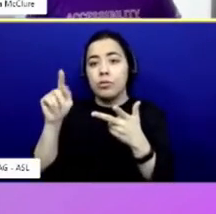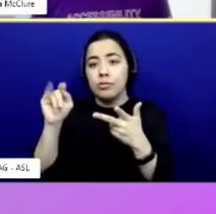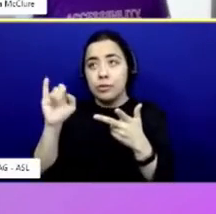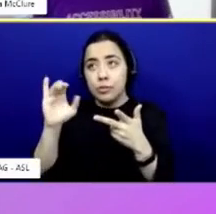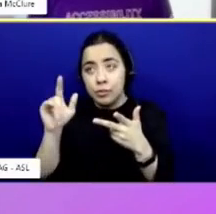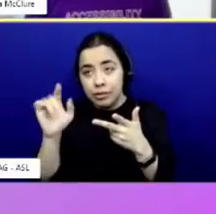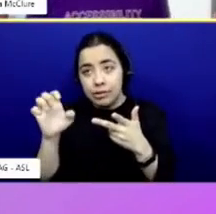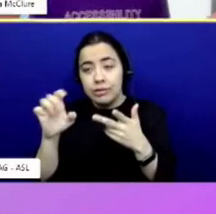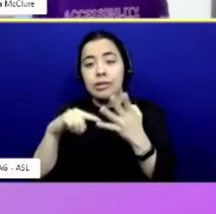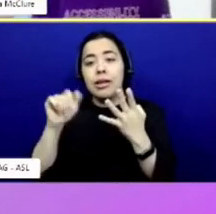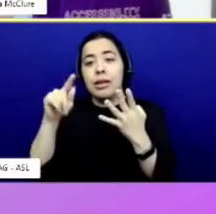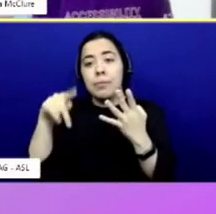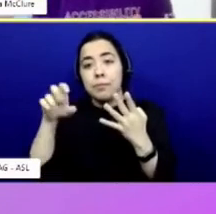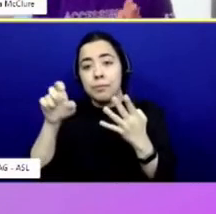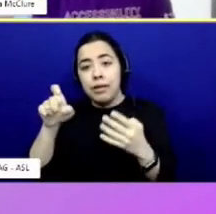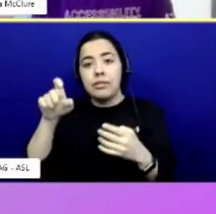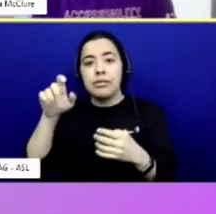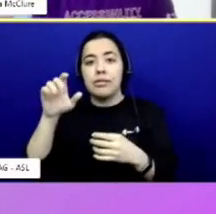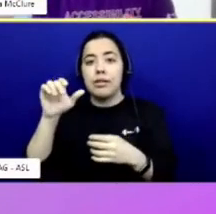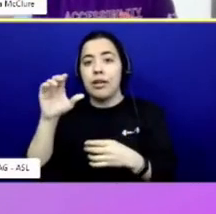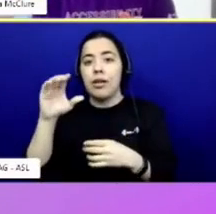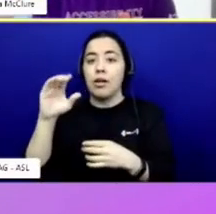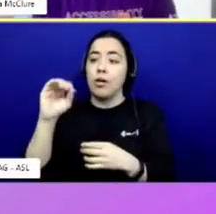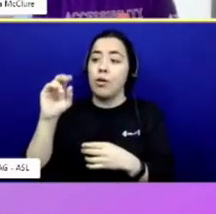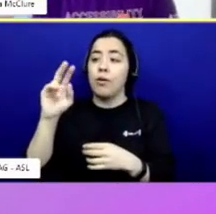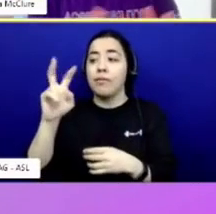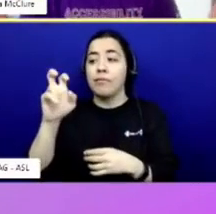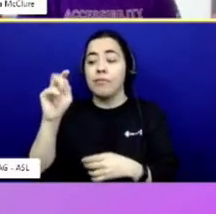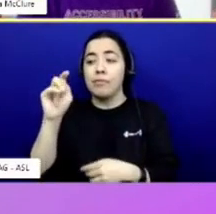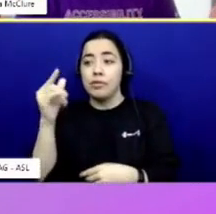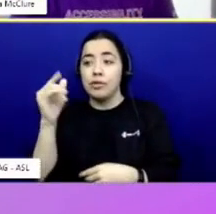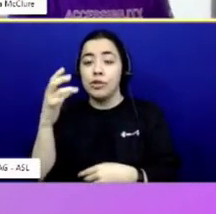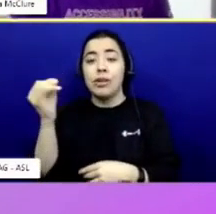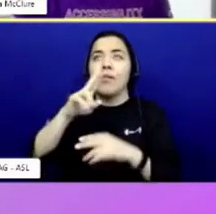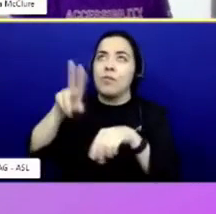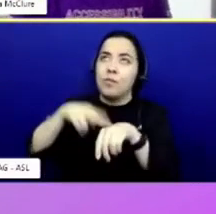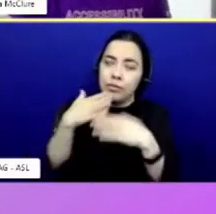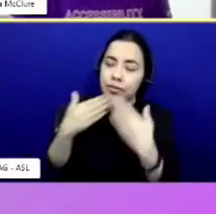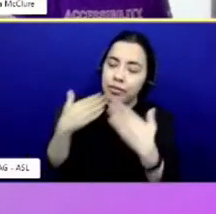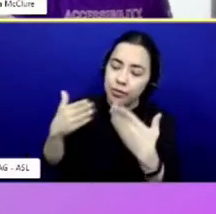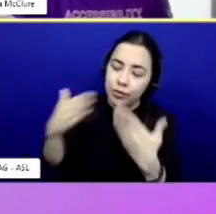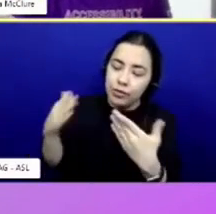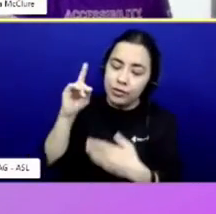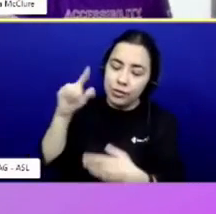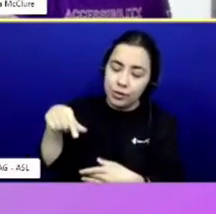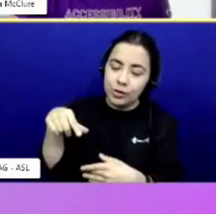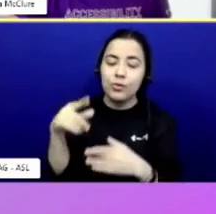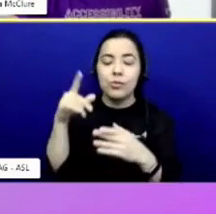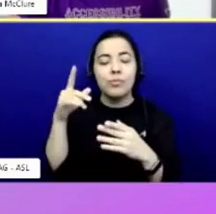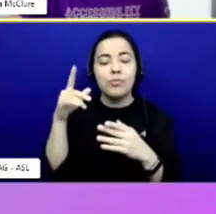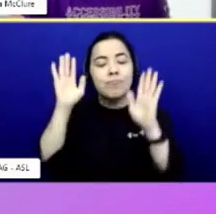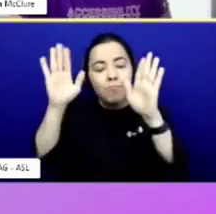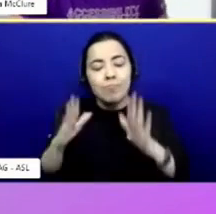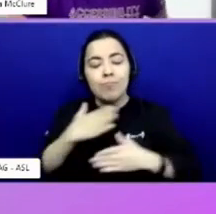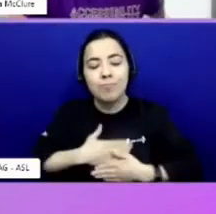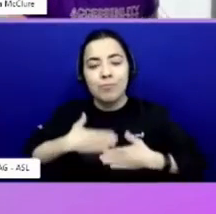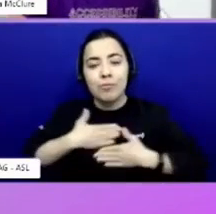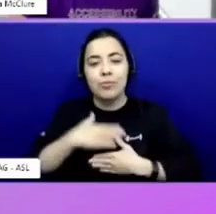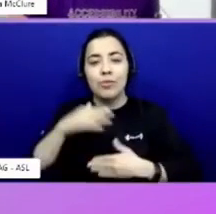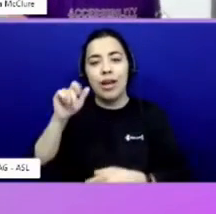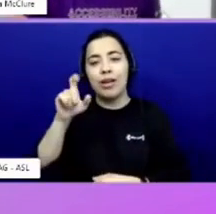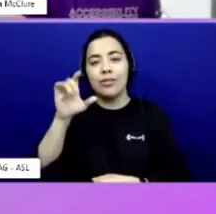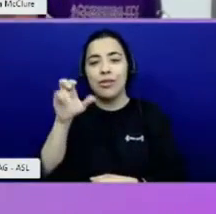course, DQ. Everybody, have a great time at AxeCon. We hope to see you again in the next session. Bye, y'all.